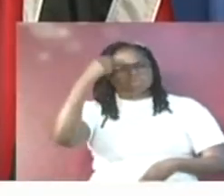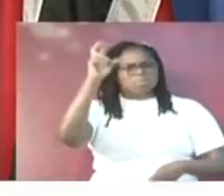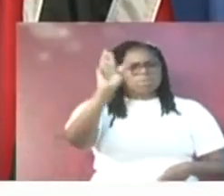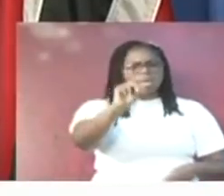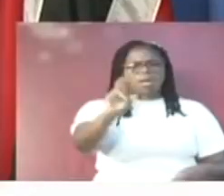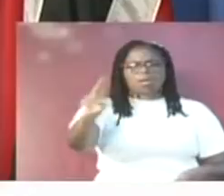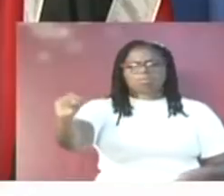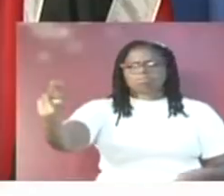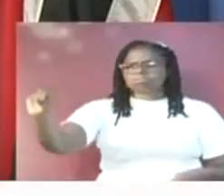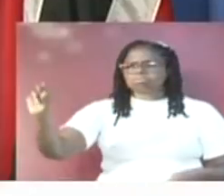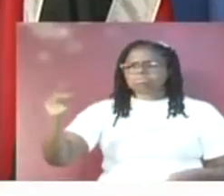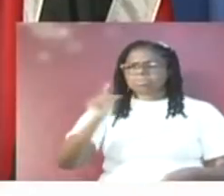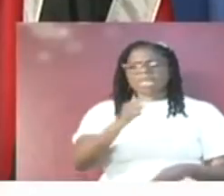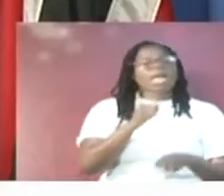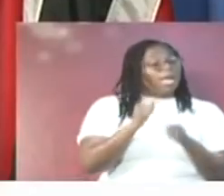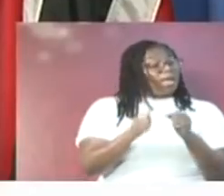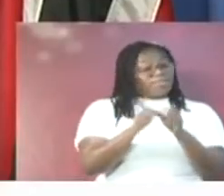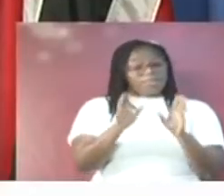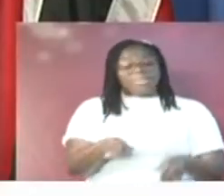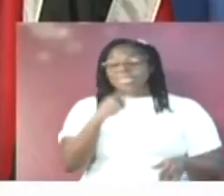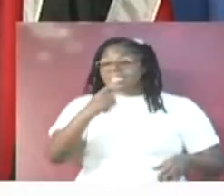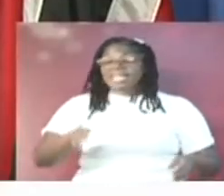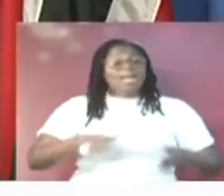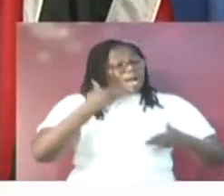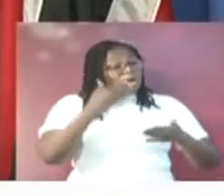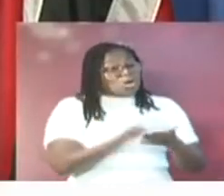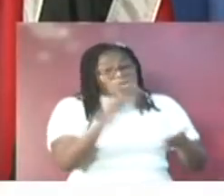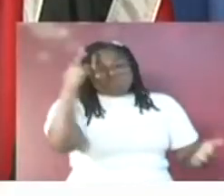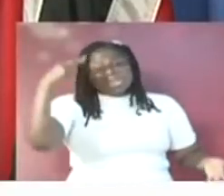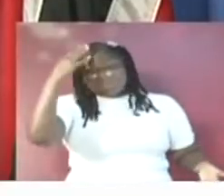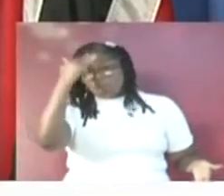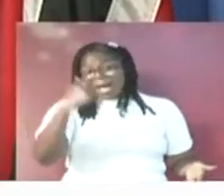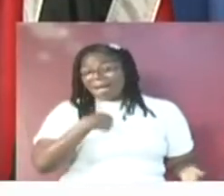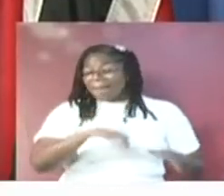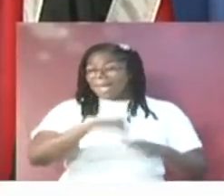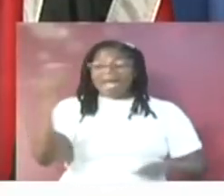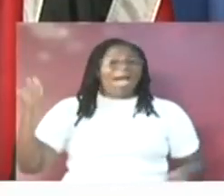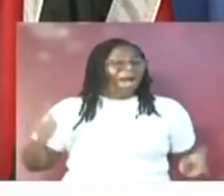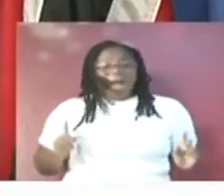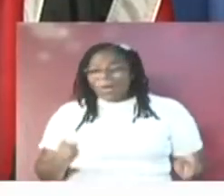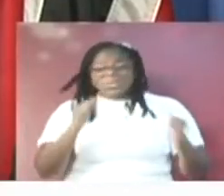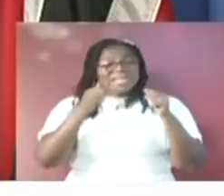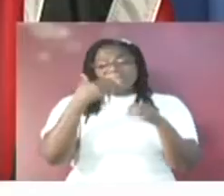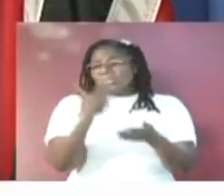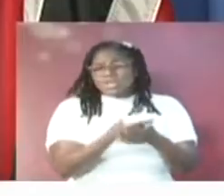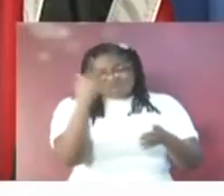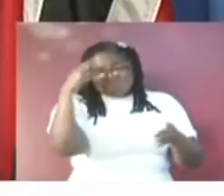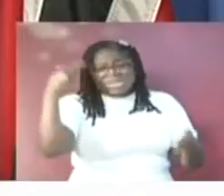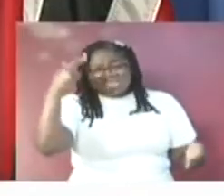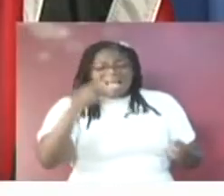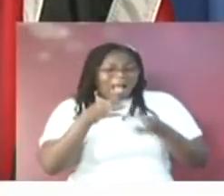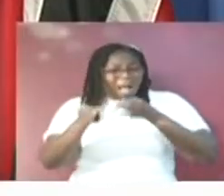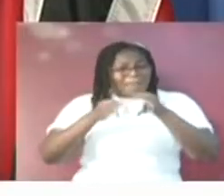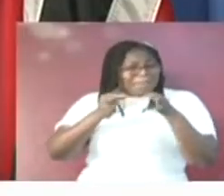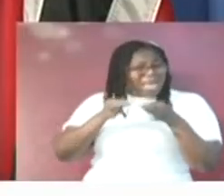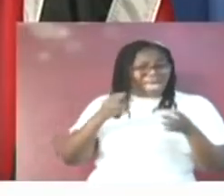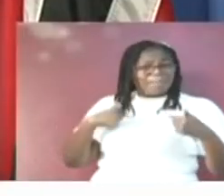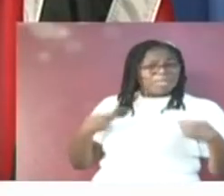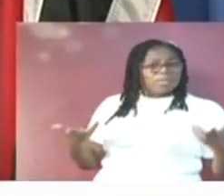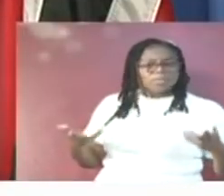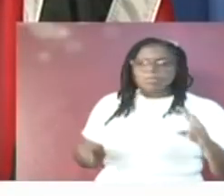you what is the good reason why they are out and the absolute reason why they are out. But the requirement